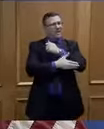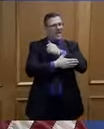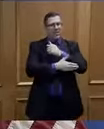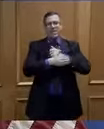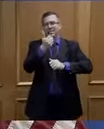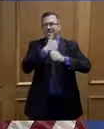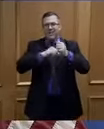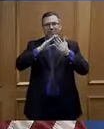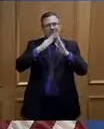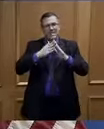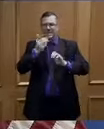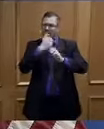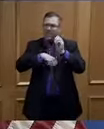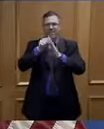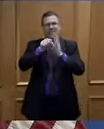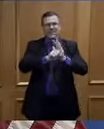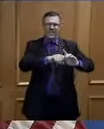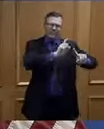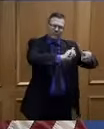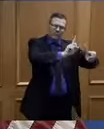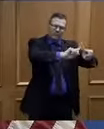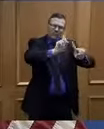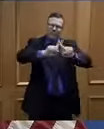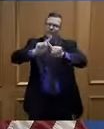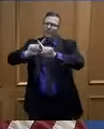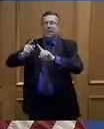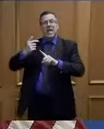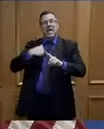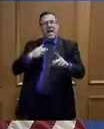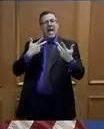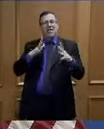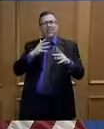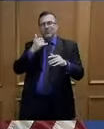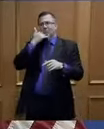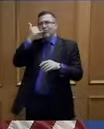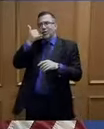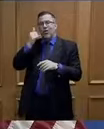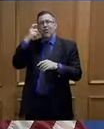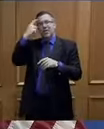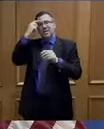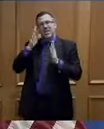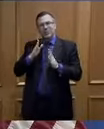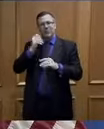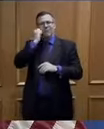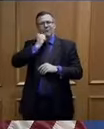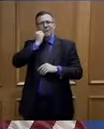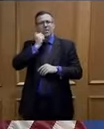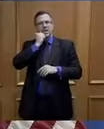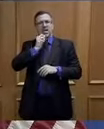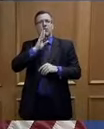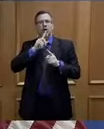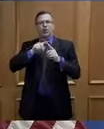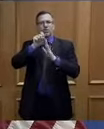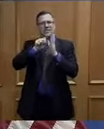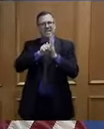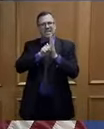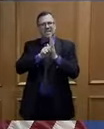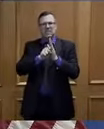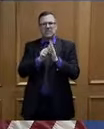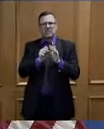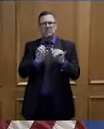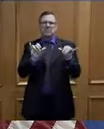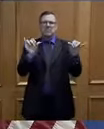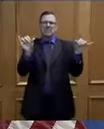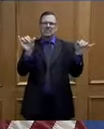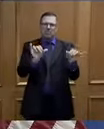every state's different. That's why I talk to governors every day in states that are similar to ours to try to understand their